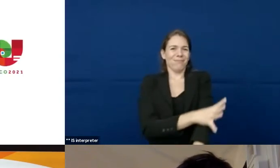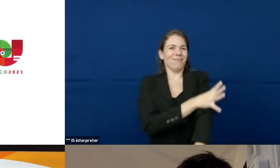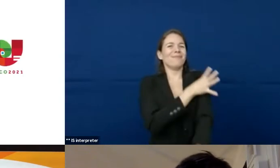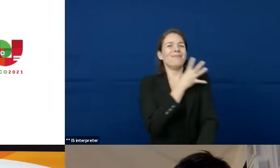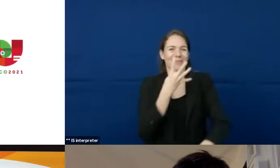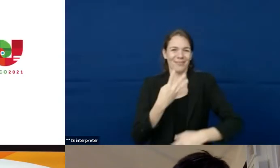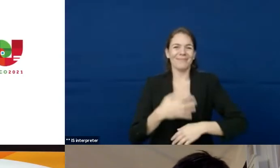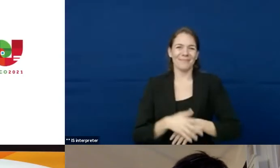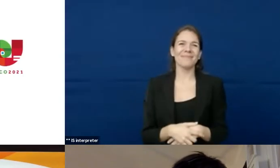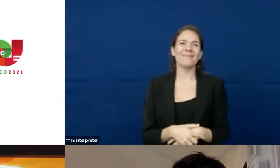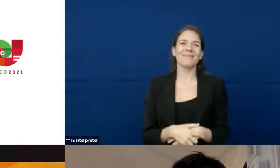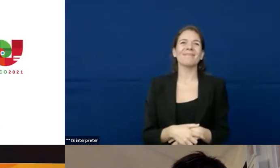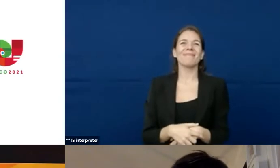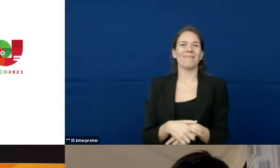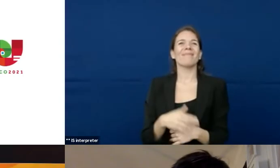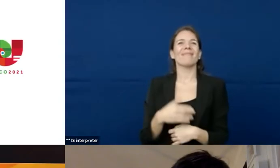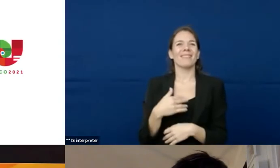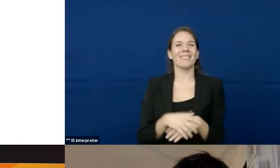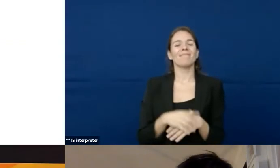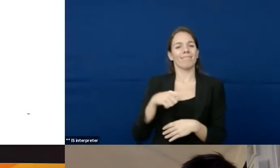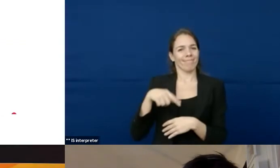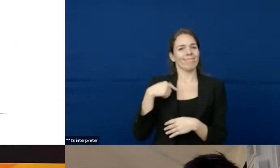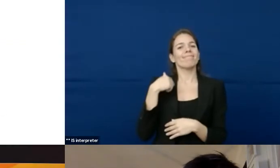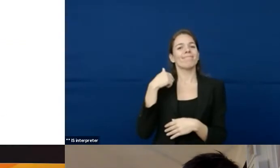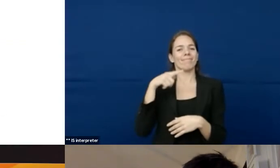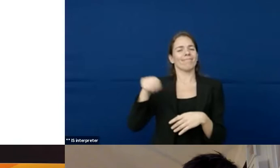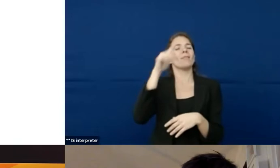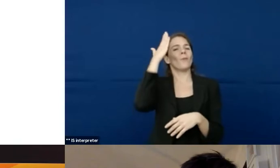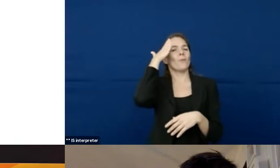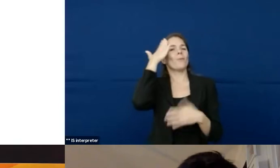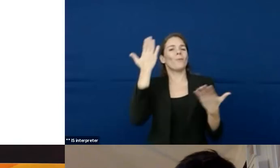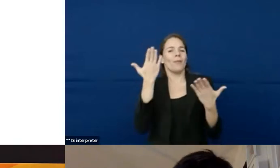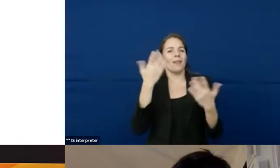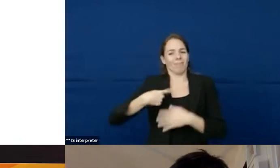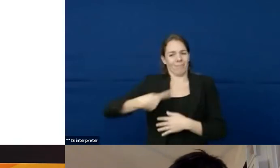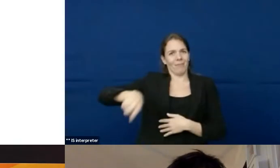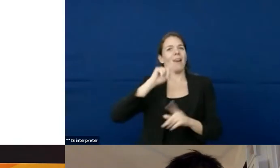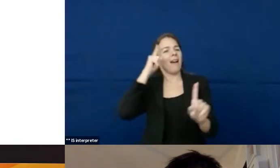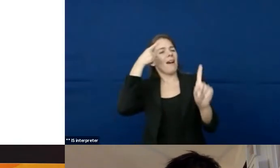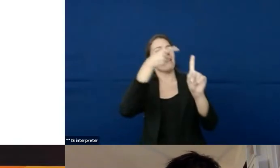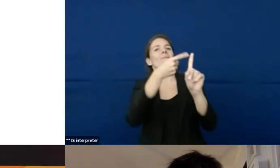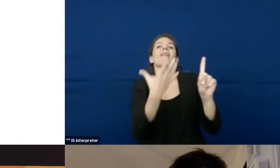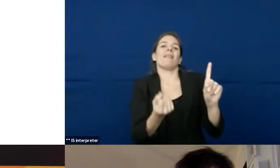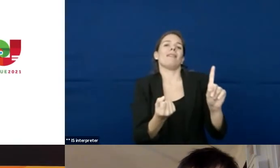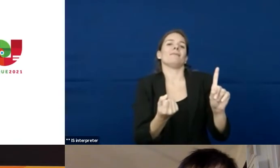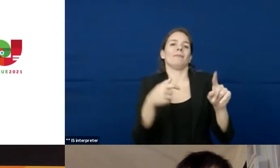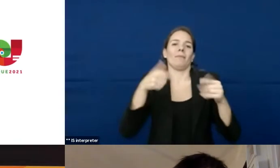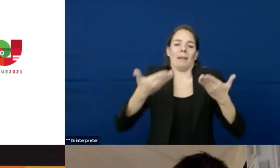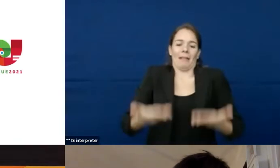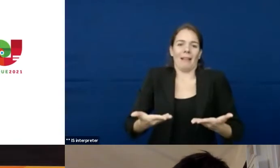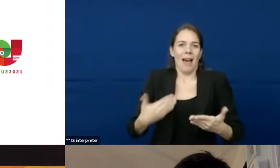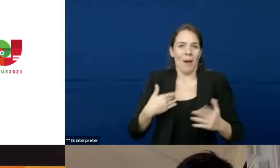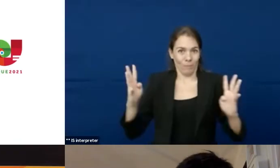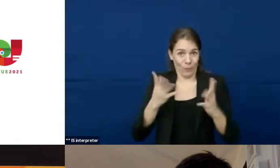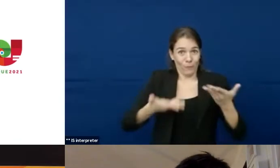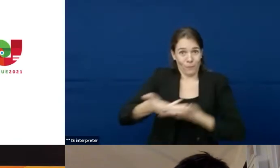place. And how thankful I am to be involved, and how thankful I am to everybody who has been working very hard to